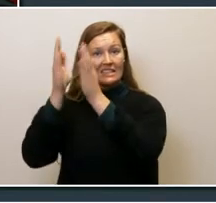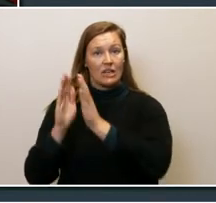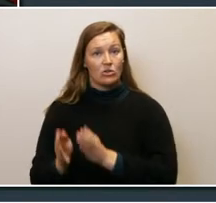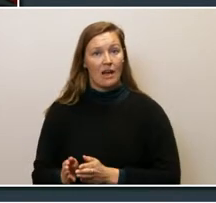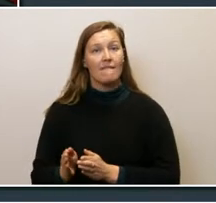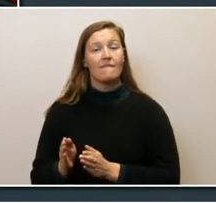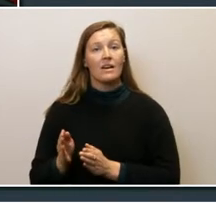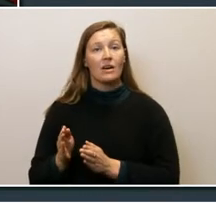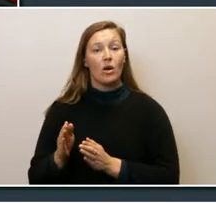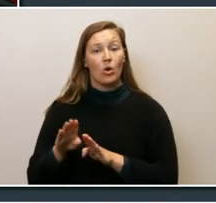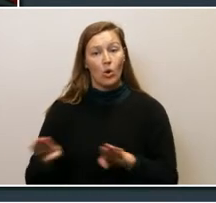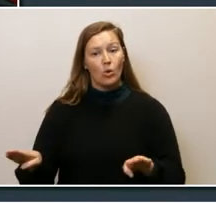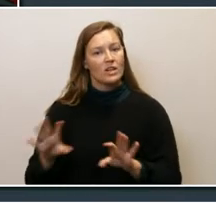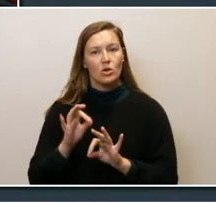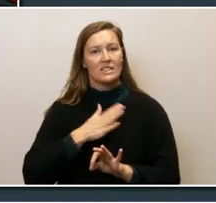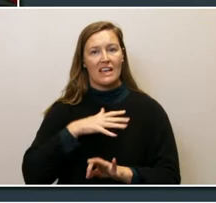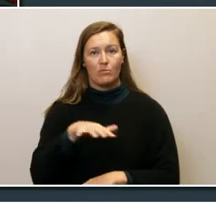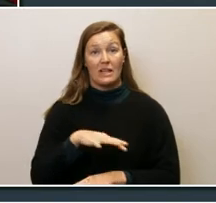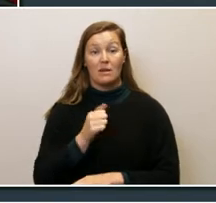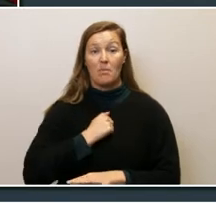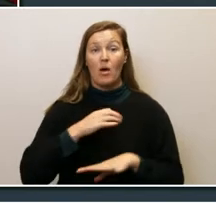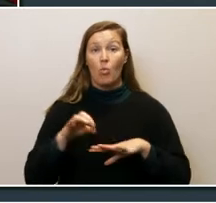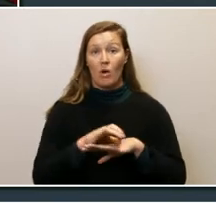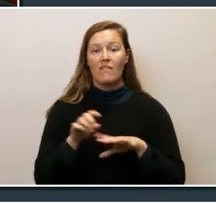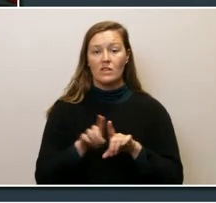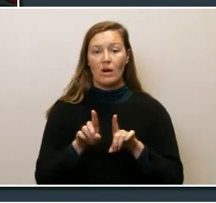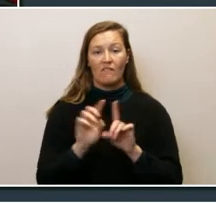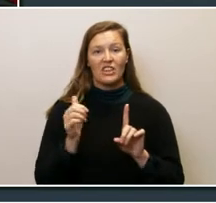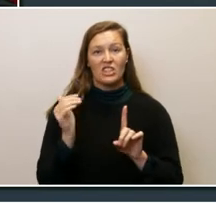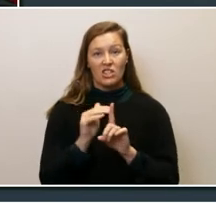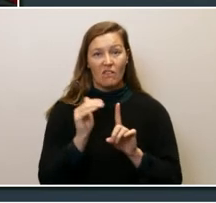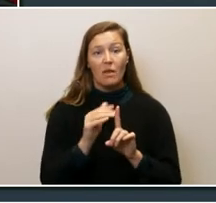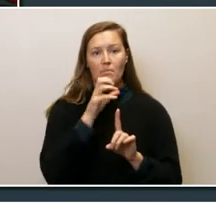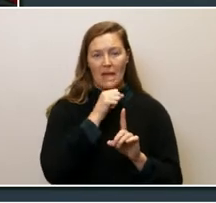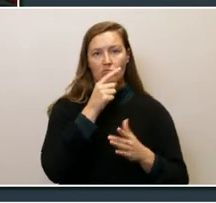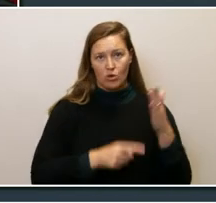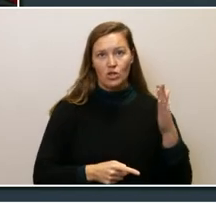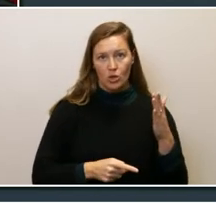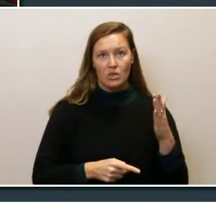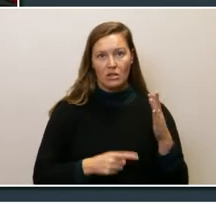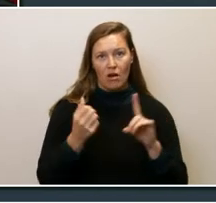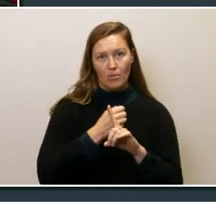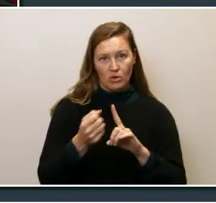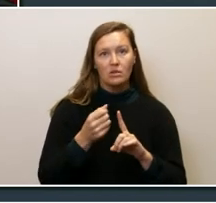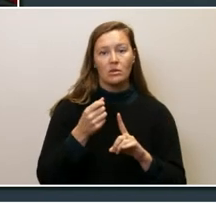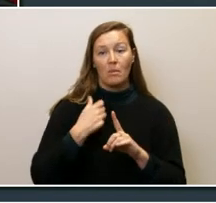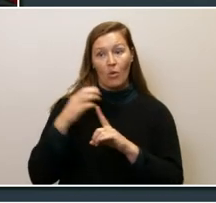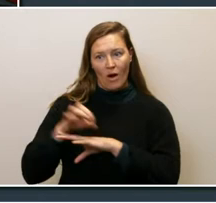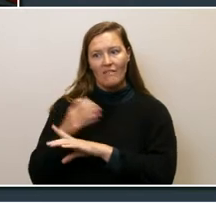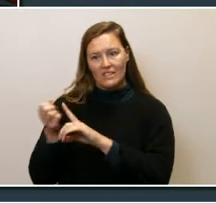become an unsafe place. My wife herself was assaulted. The guy was prosecuted in front